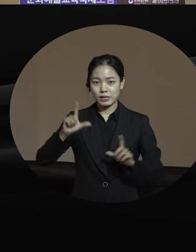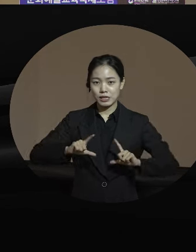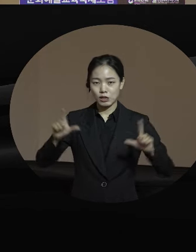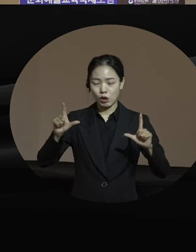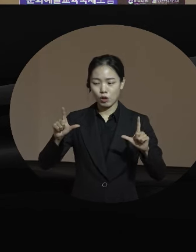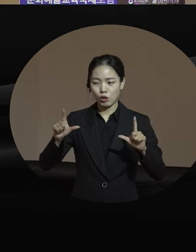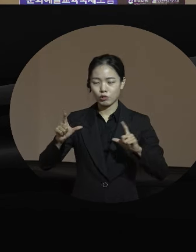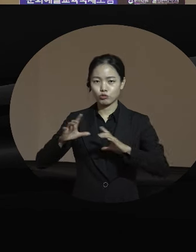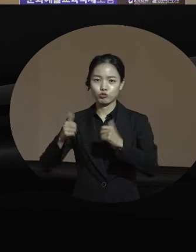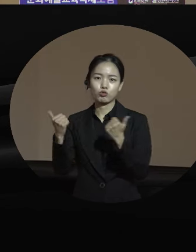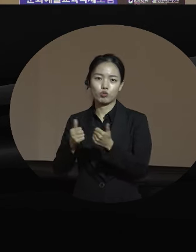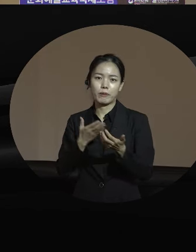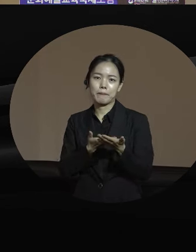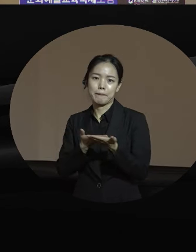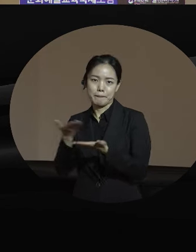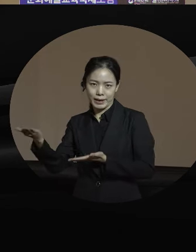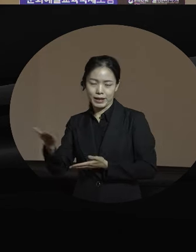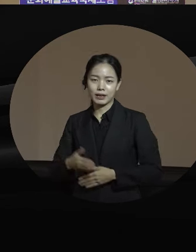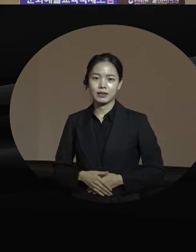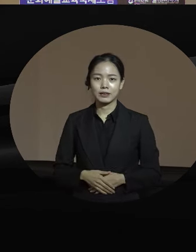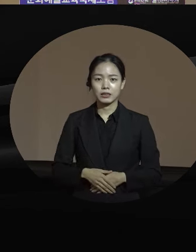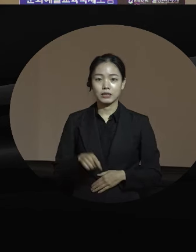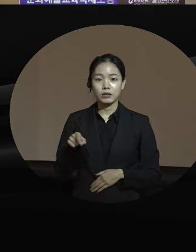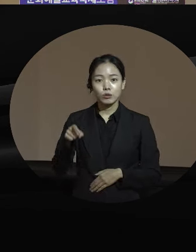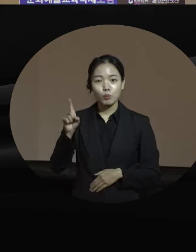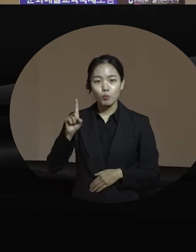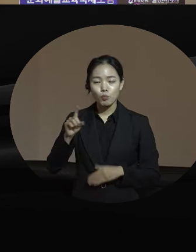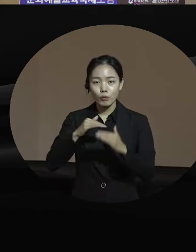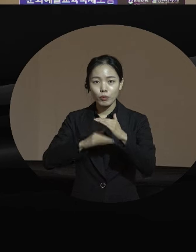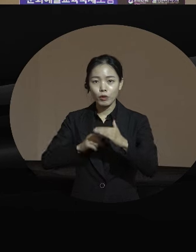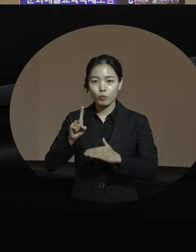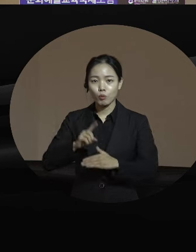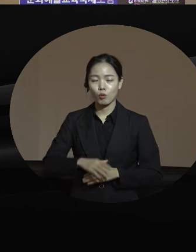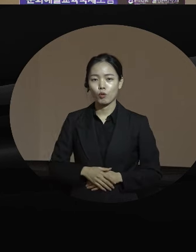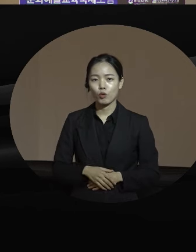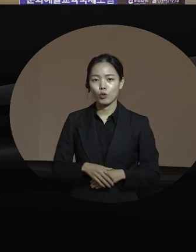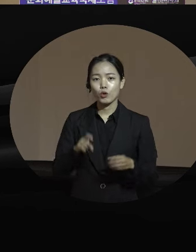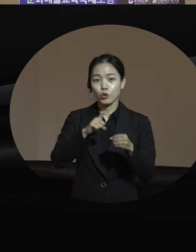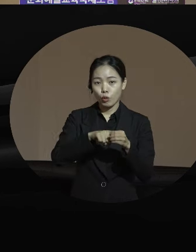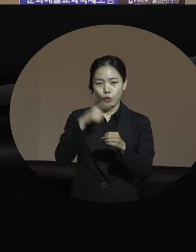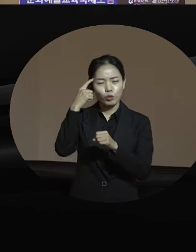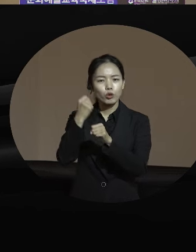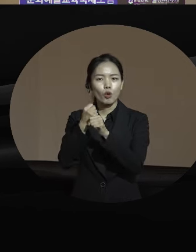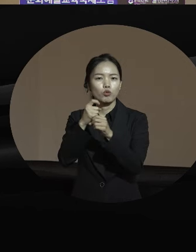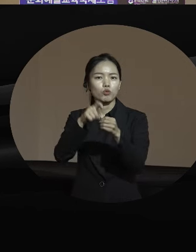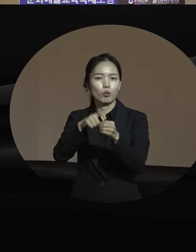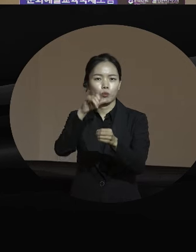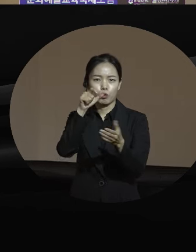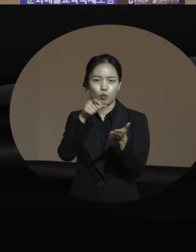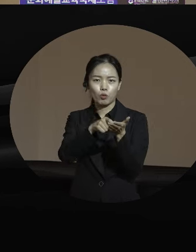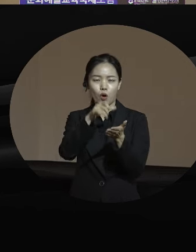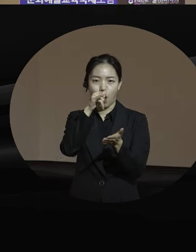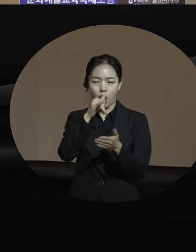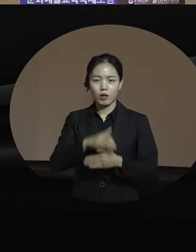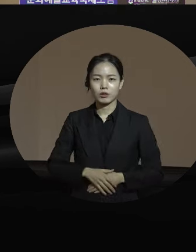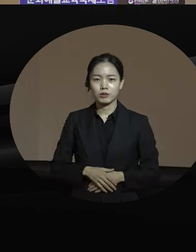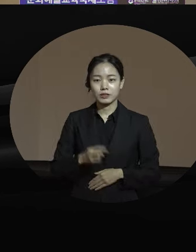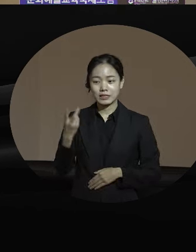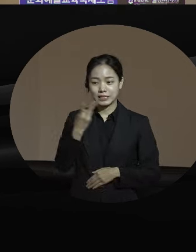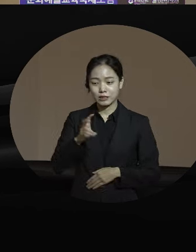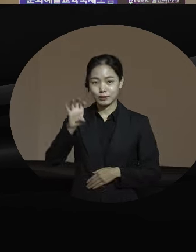of education and research. According to the report, by the 2040s, Finland will have a strong